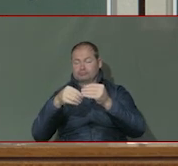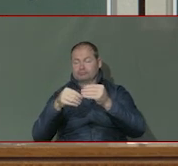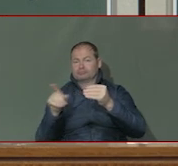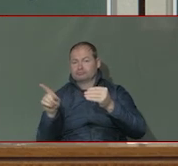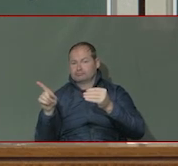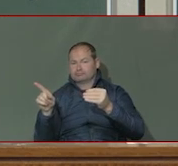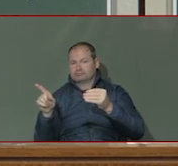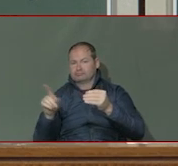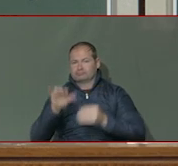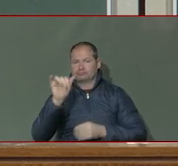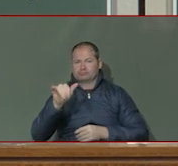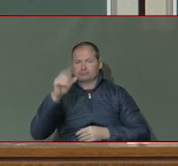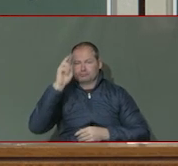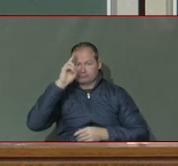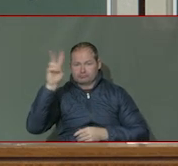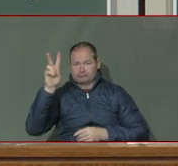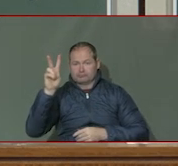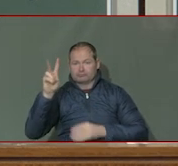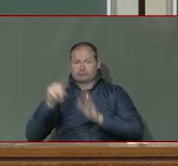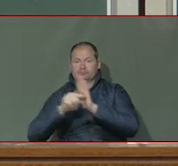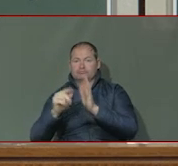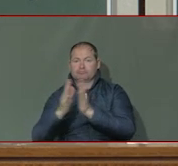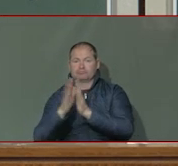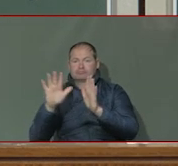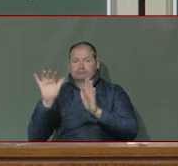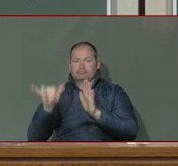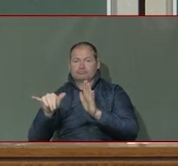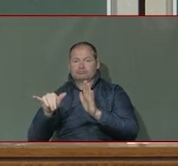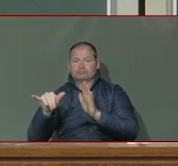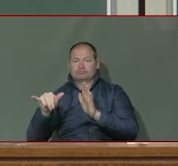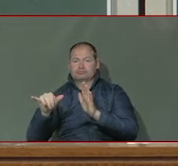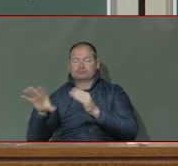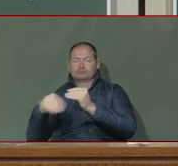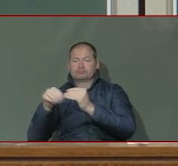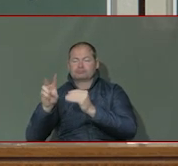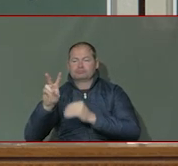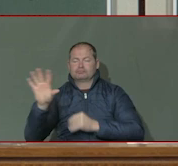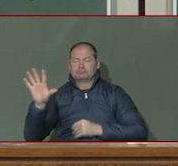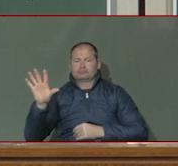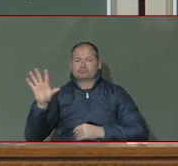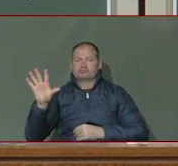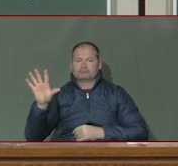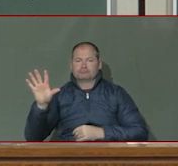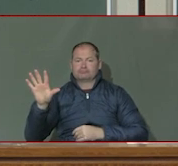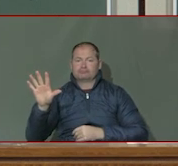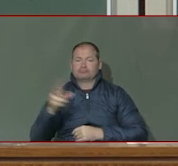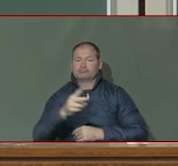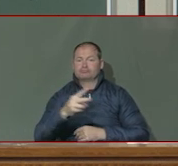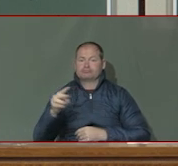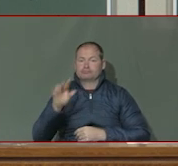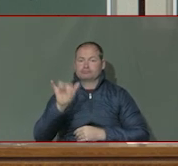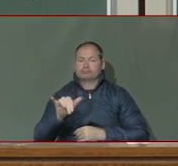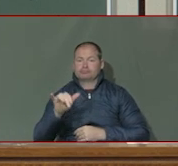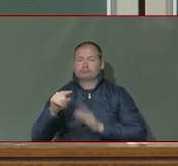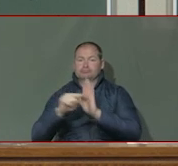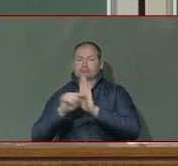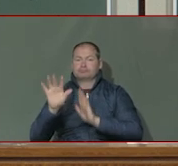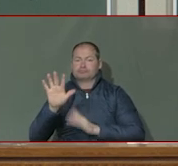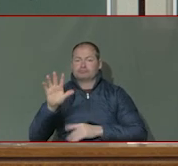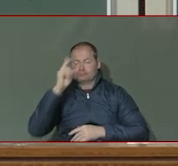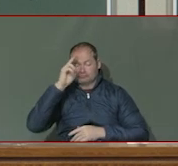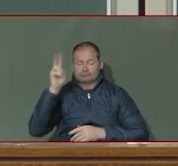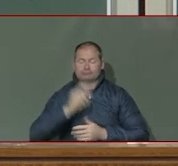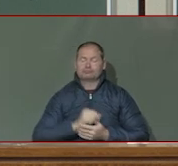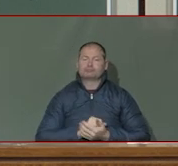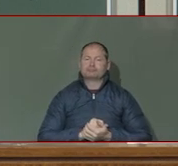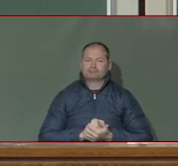is y squared minus 10y plus 25, and that is equal to y minus 5 to be squared,